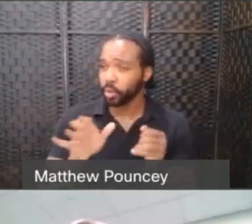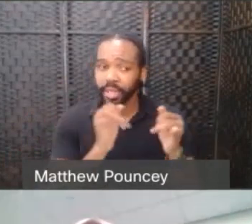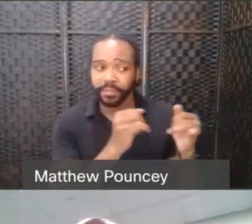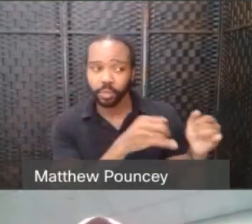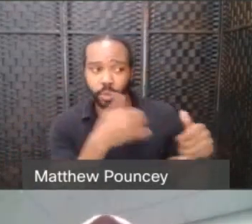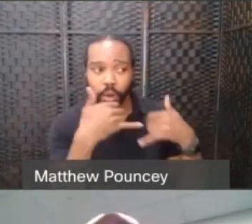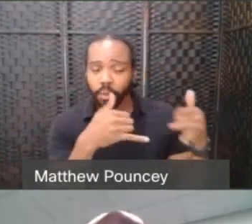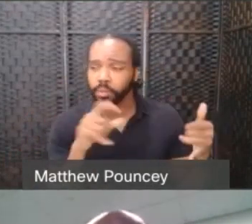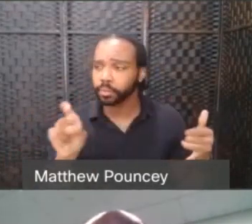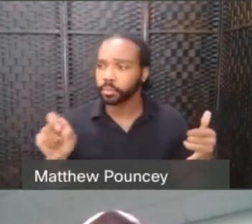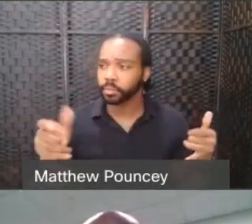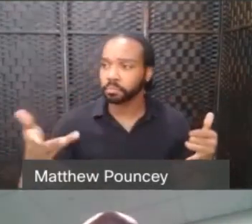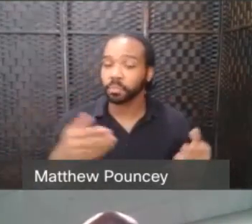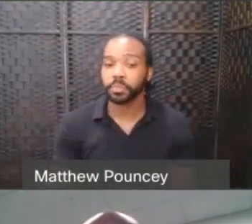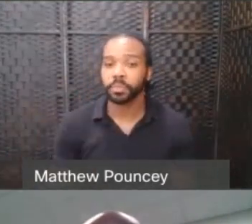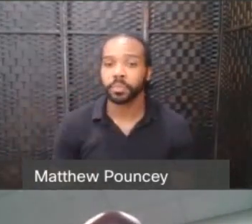calls?